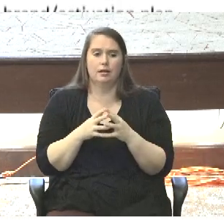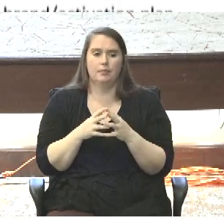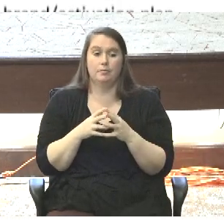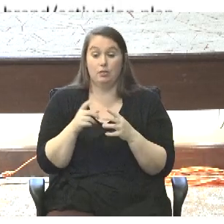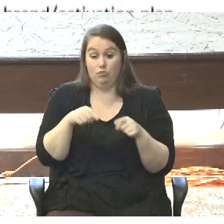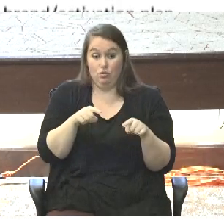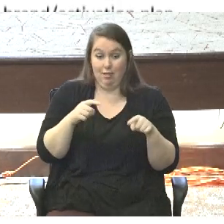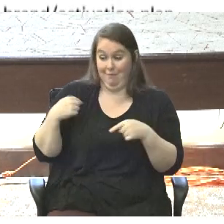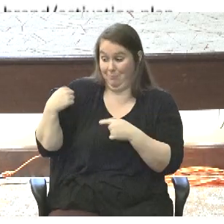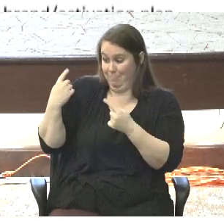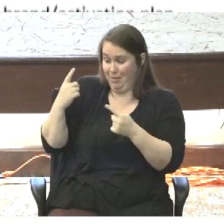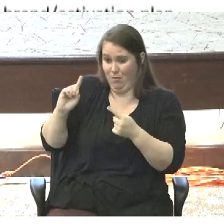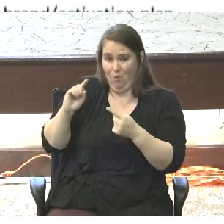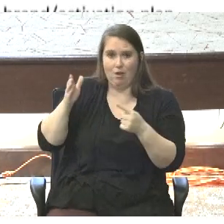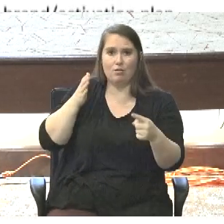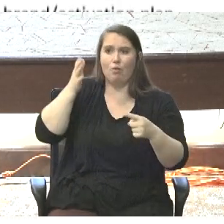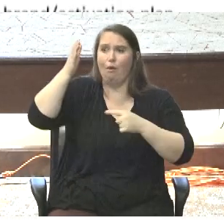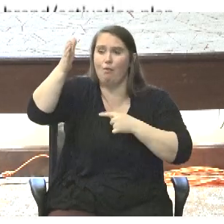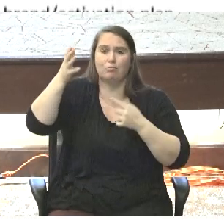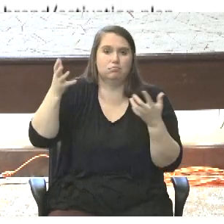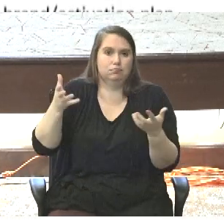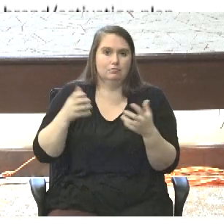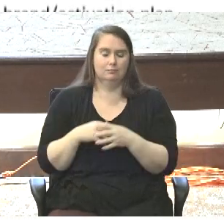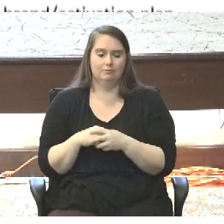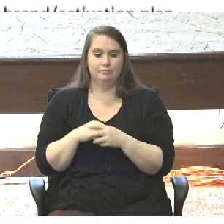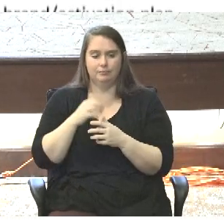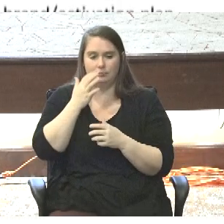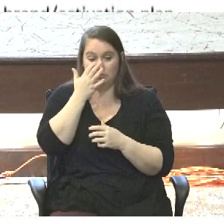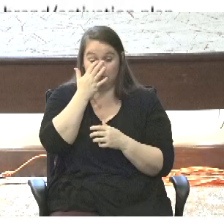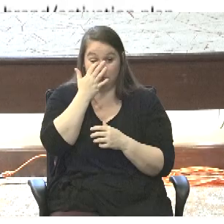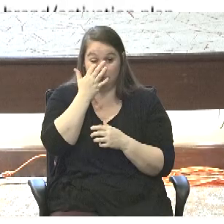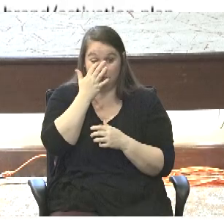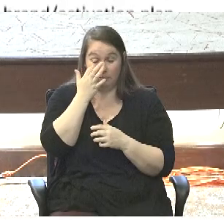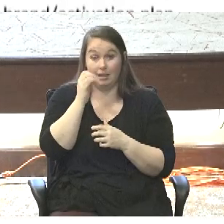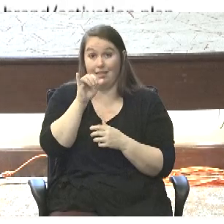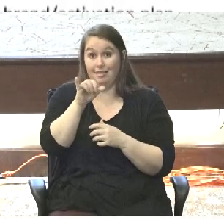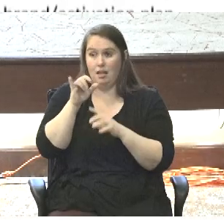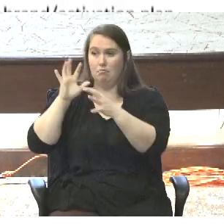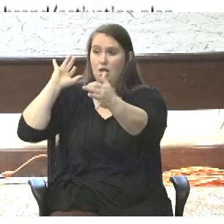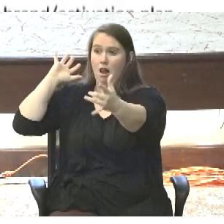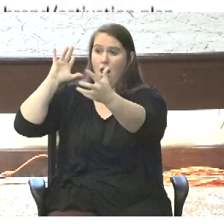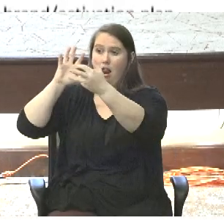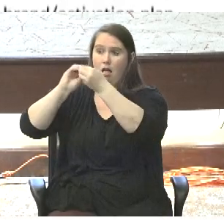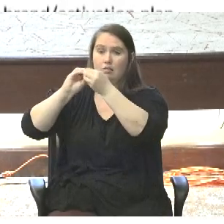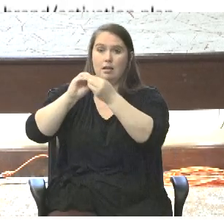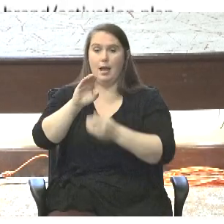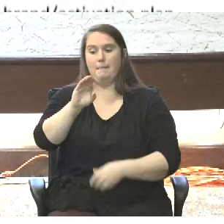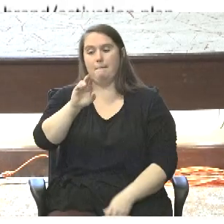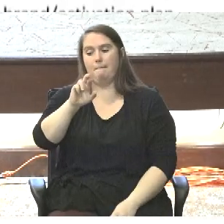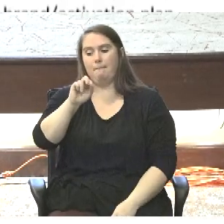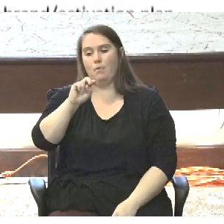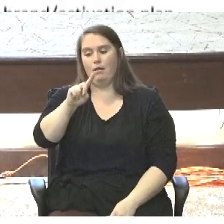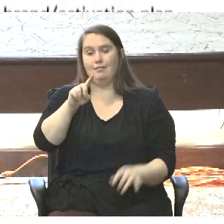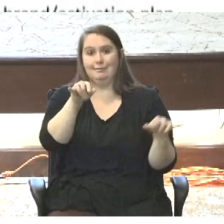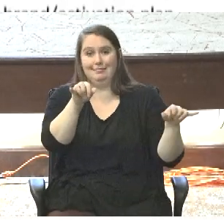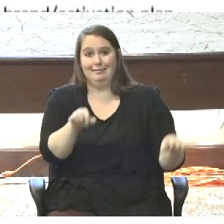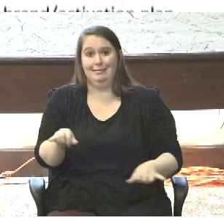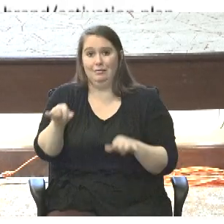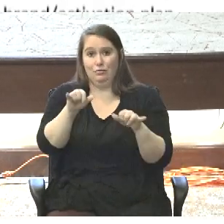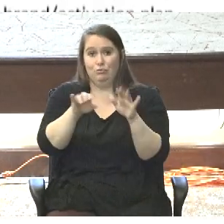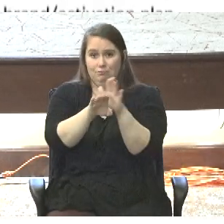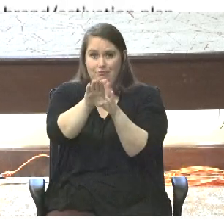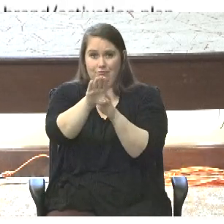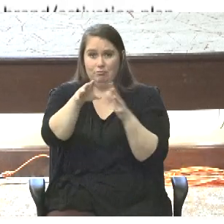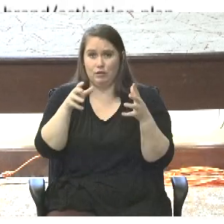been. That work is really coming together into a cohesive brand standard development. So our goal is